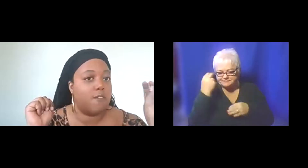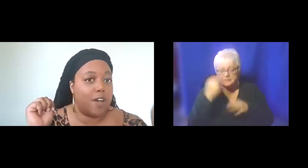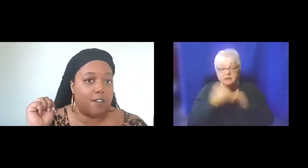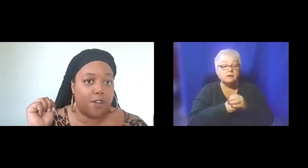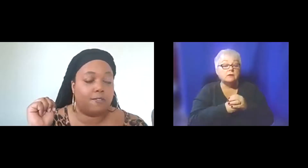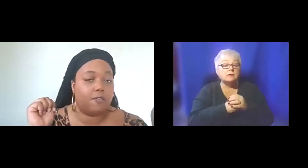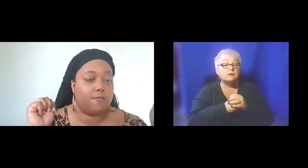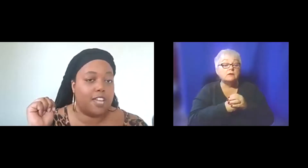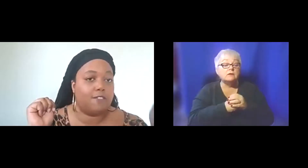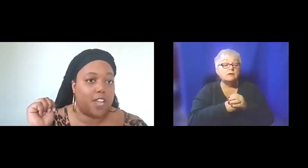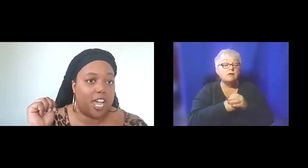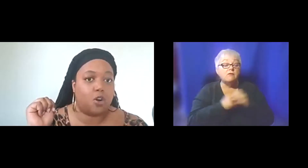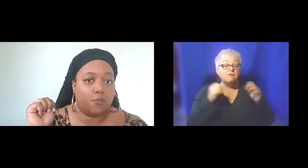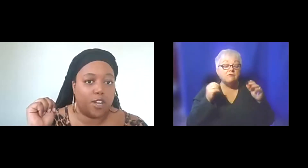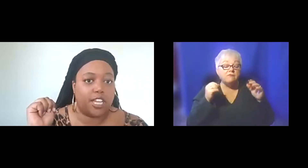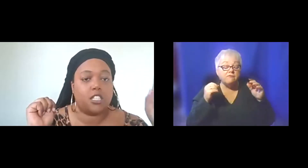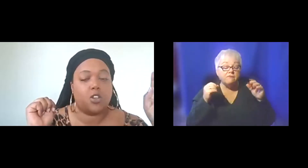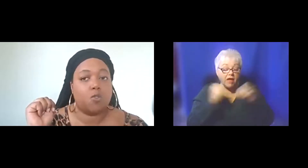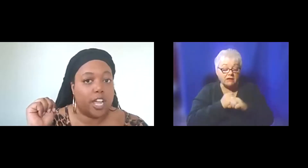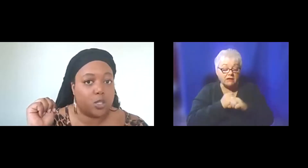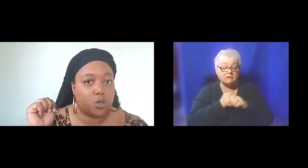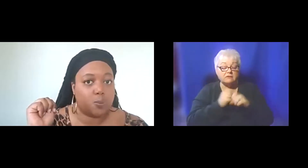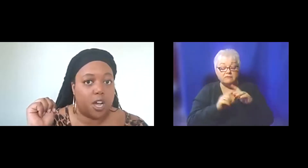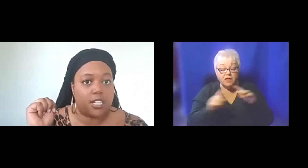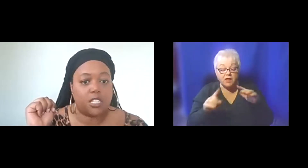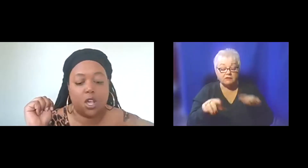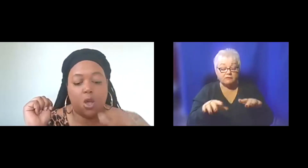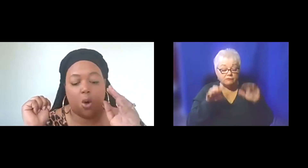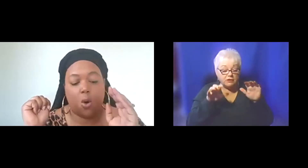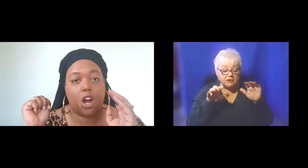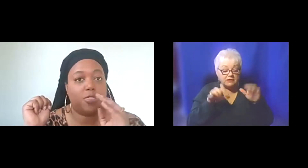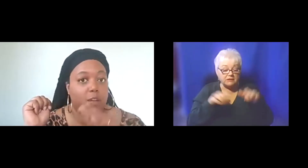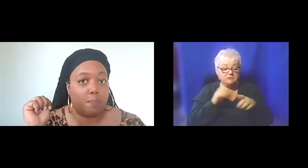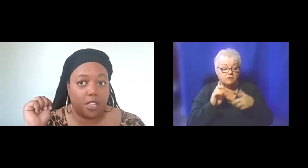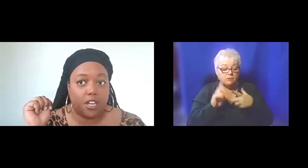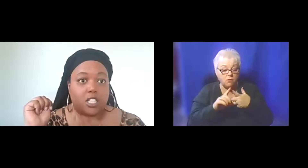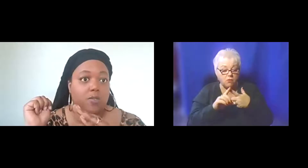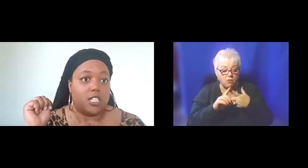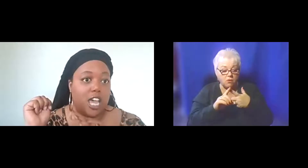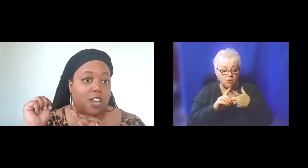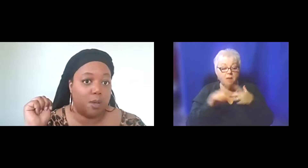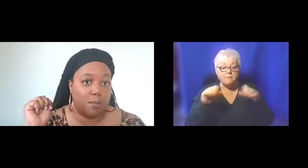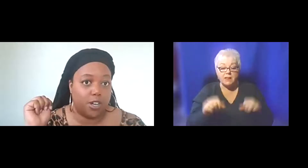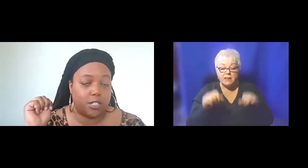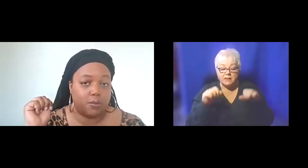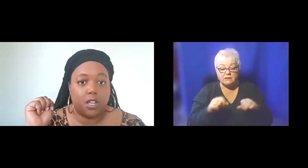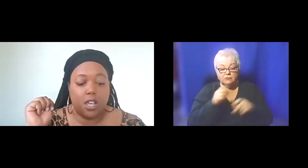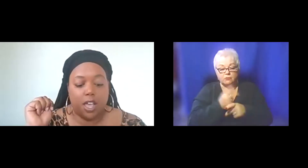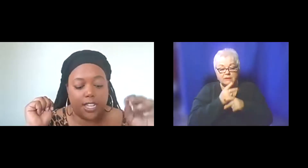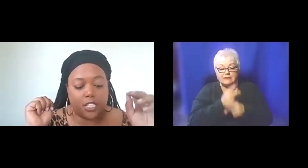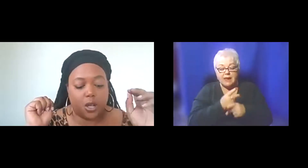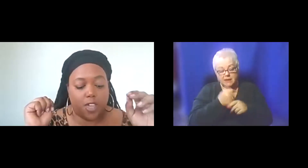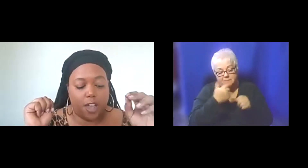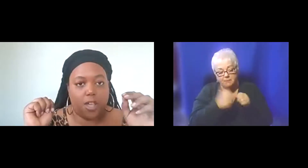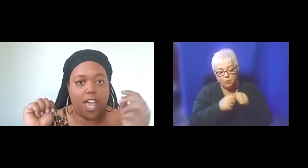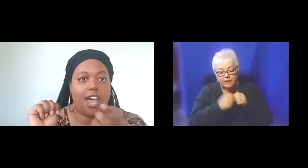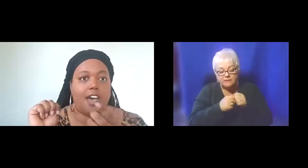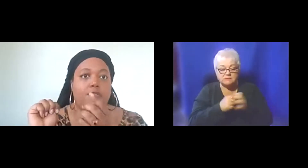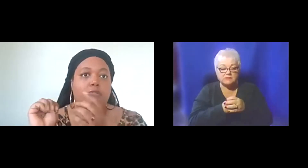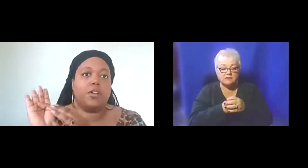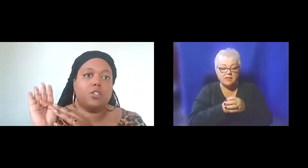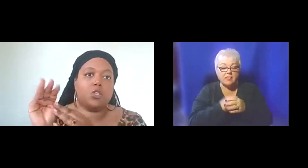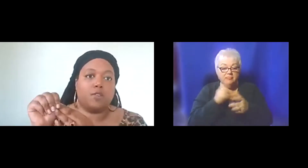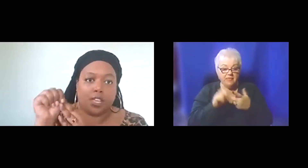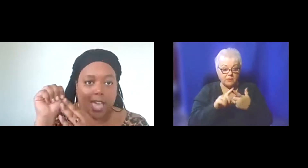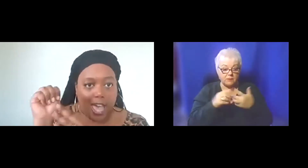So fight, flight, or freeze, or rage response, or the ability to retain memories. And so then we